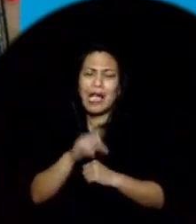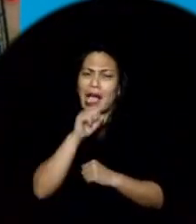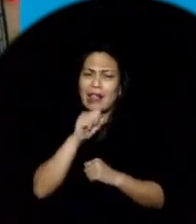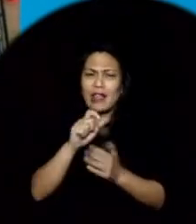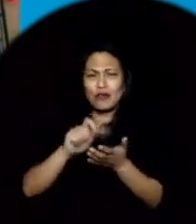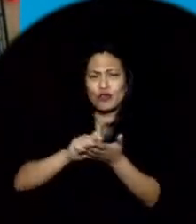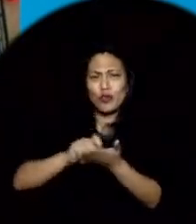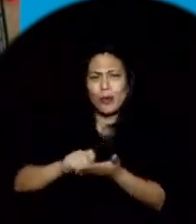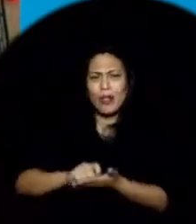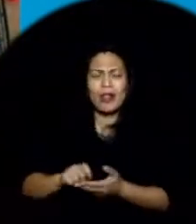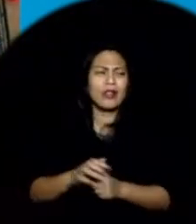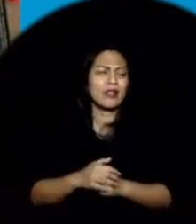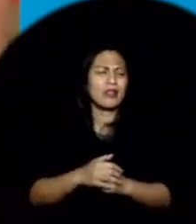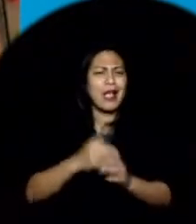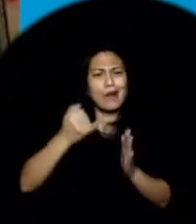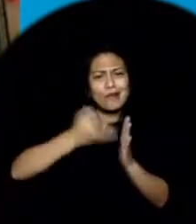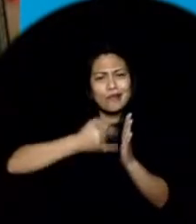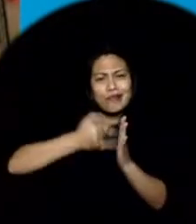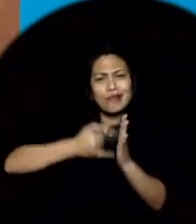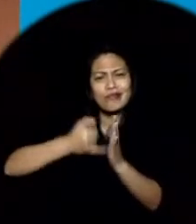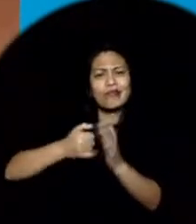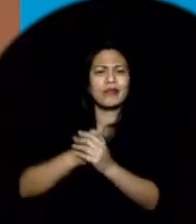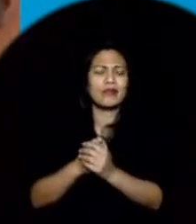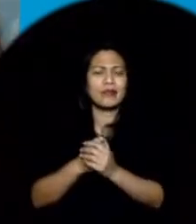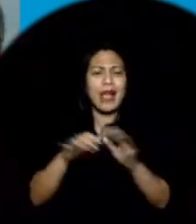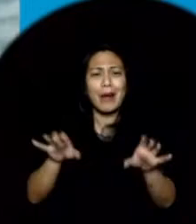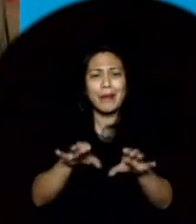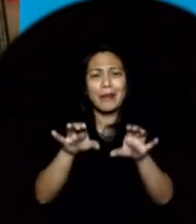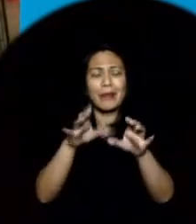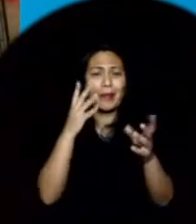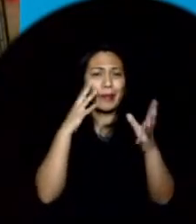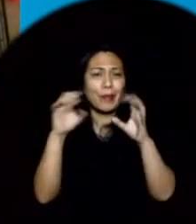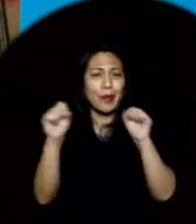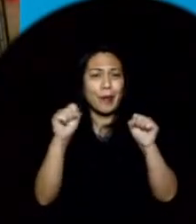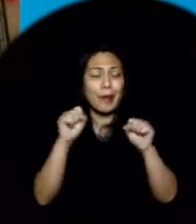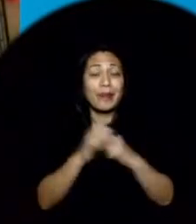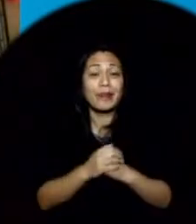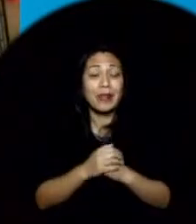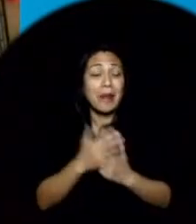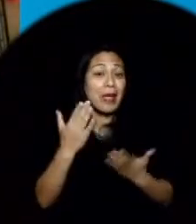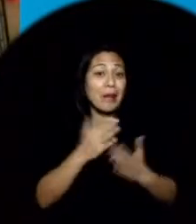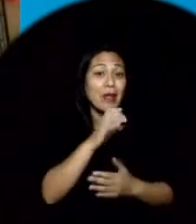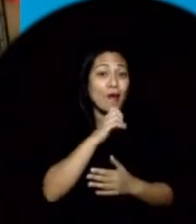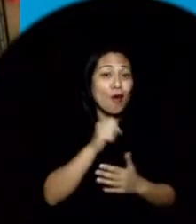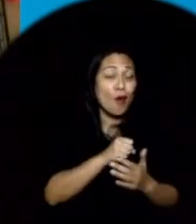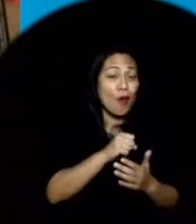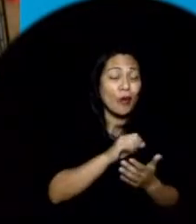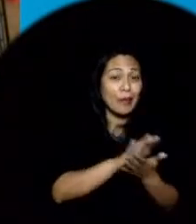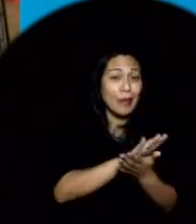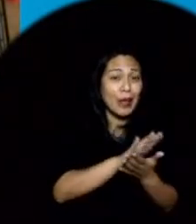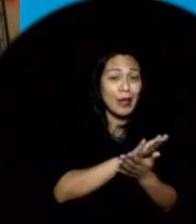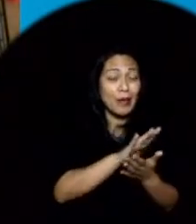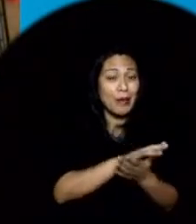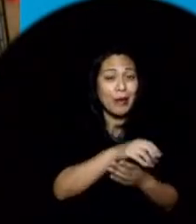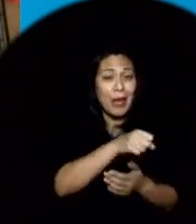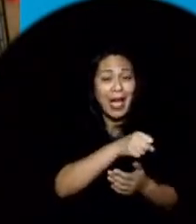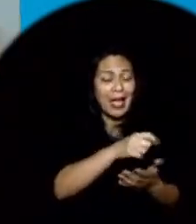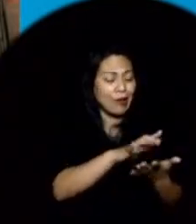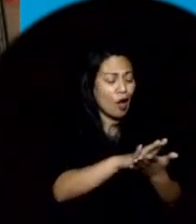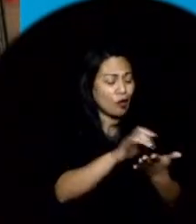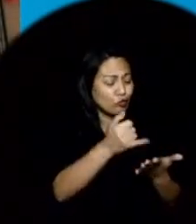making patterns and using bright colors. Sometimes I find things like an old bag and I just draw on